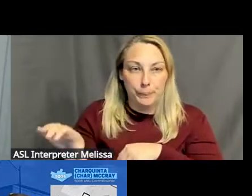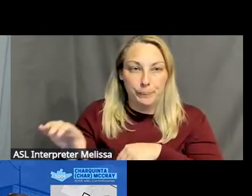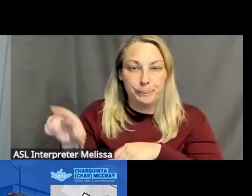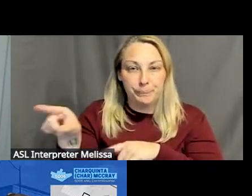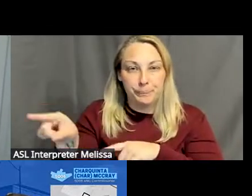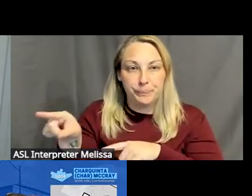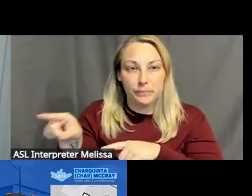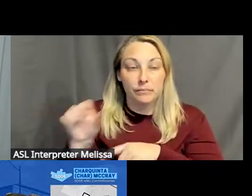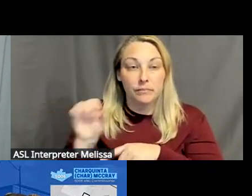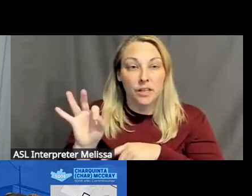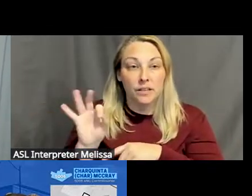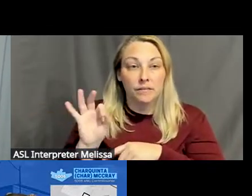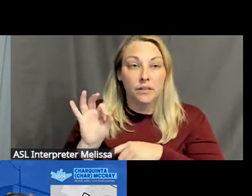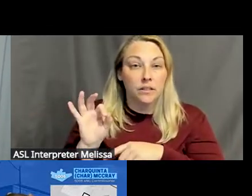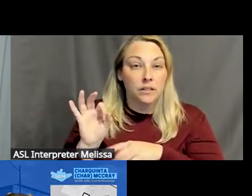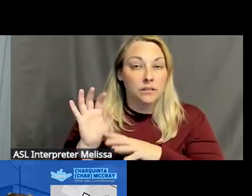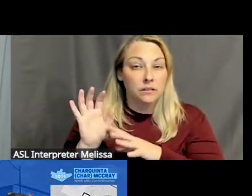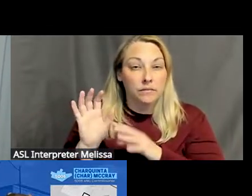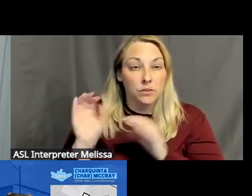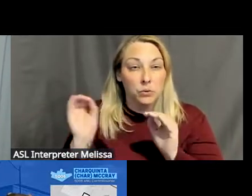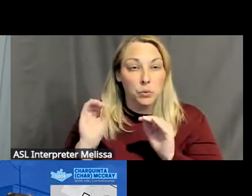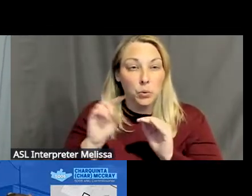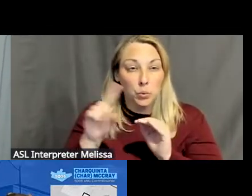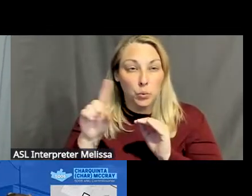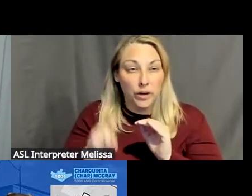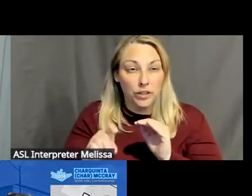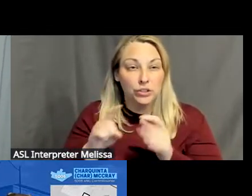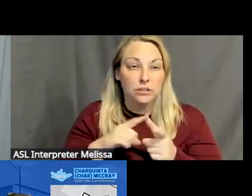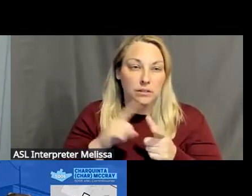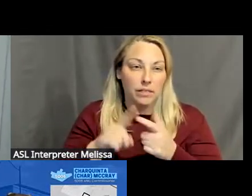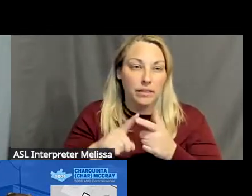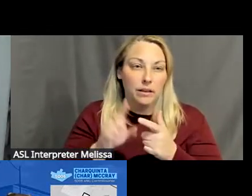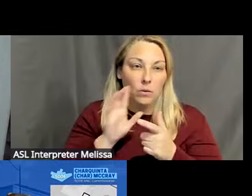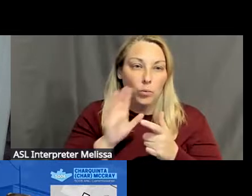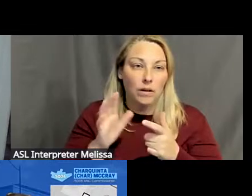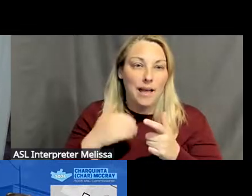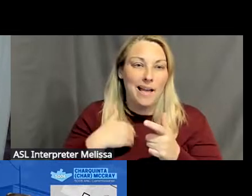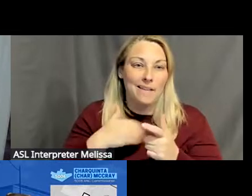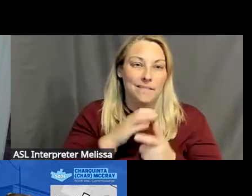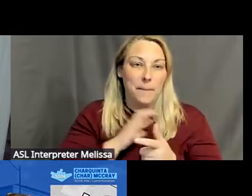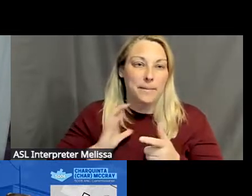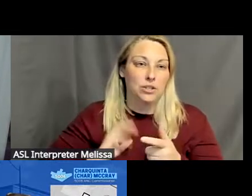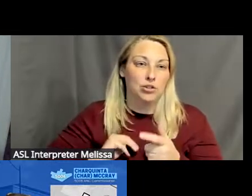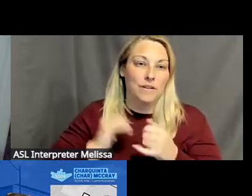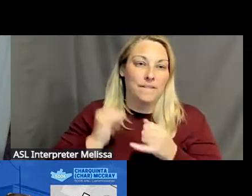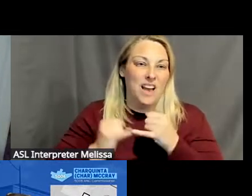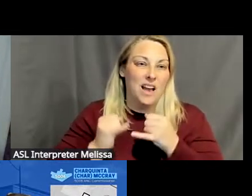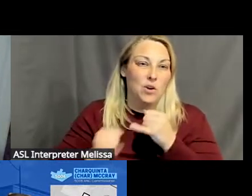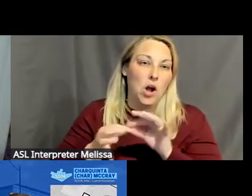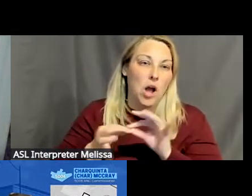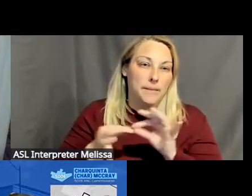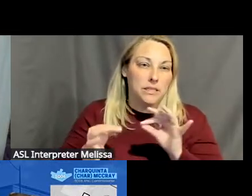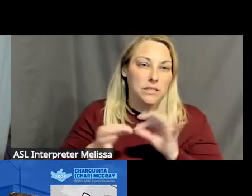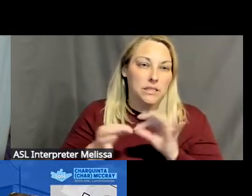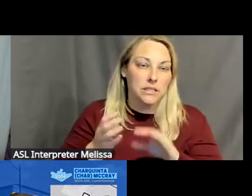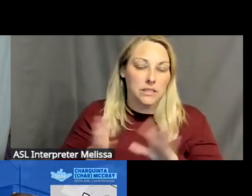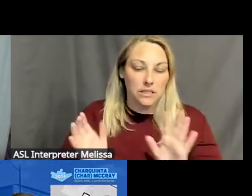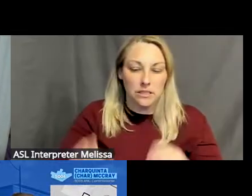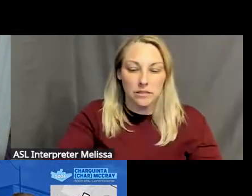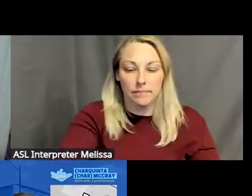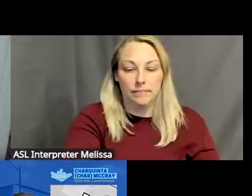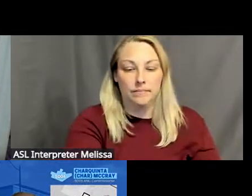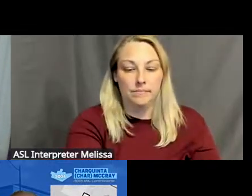no questions, I'll just ask commissioners to share any final comments before we adjourn.